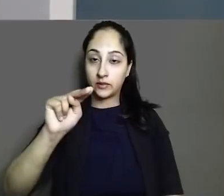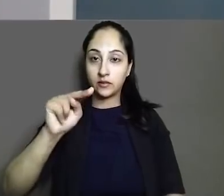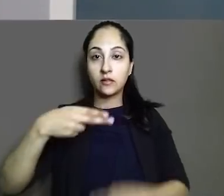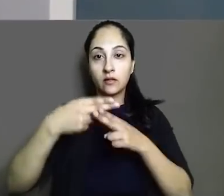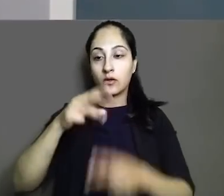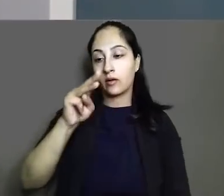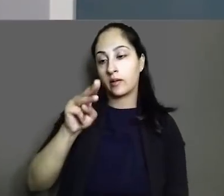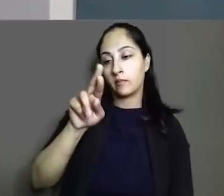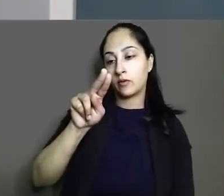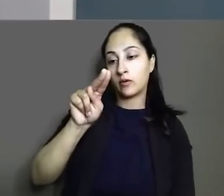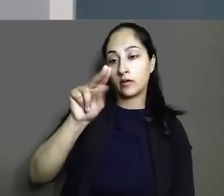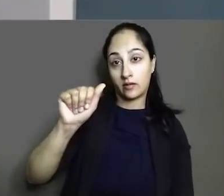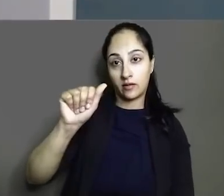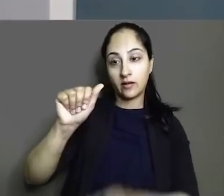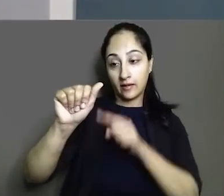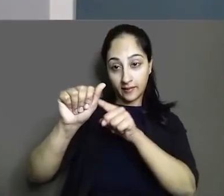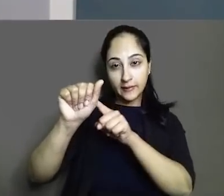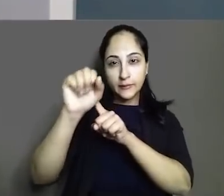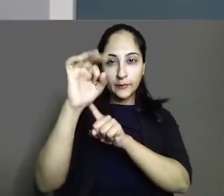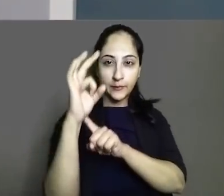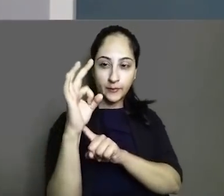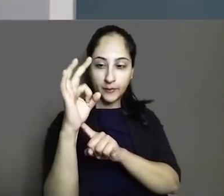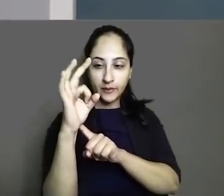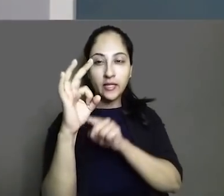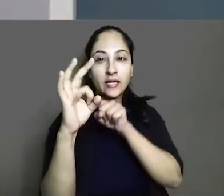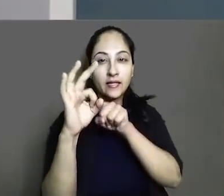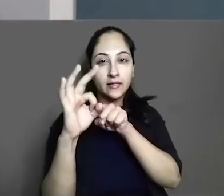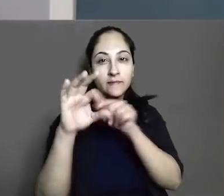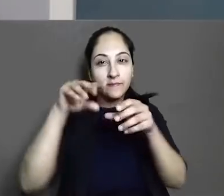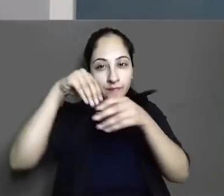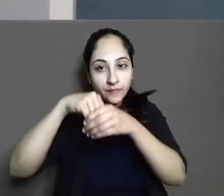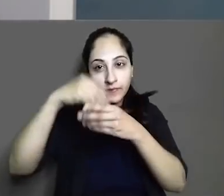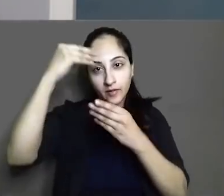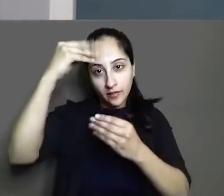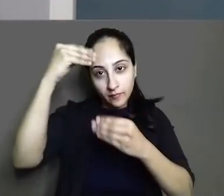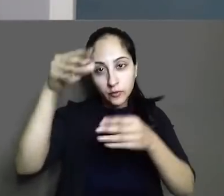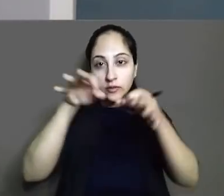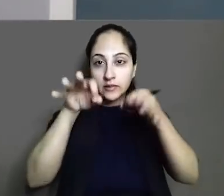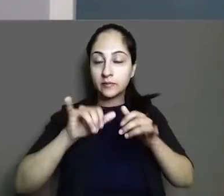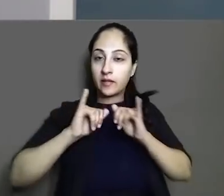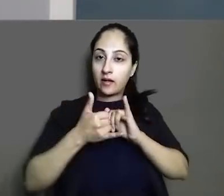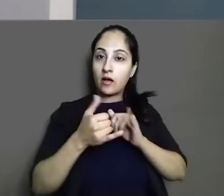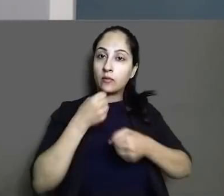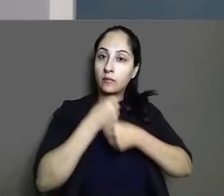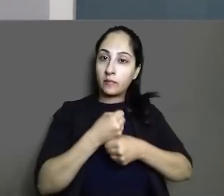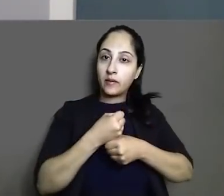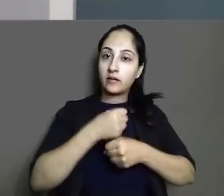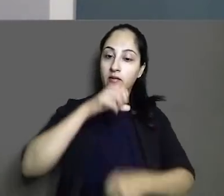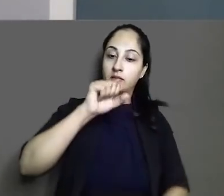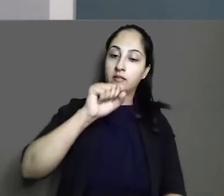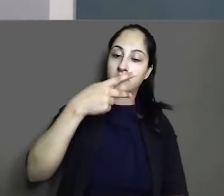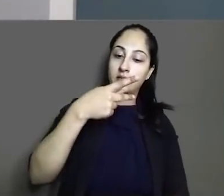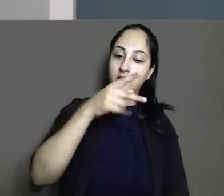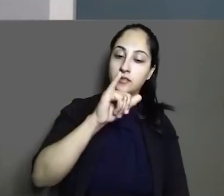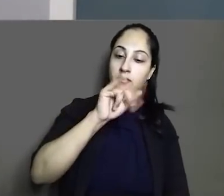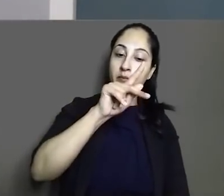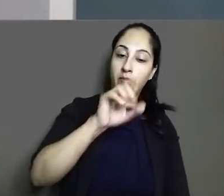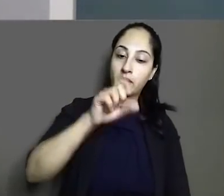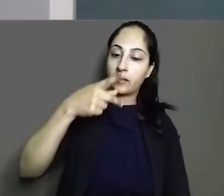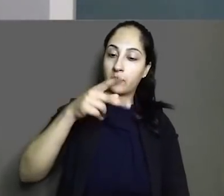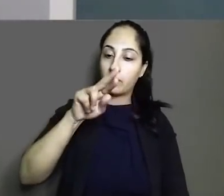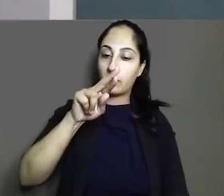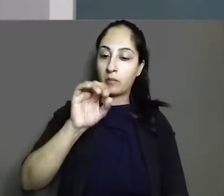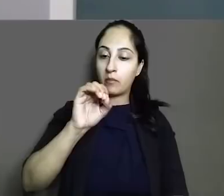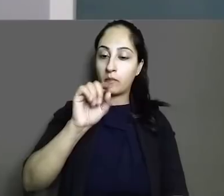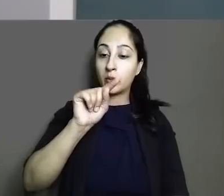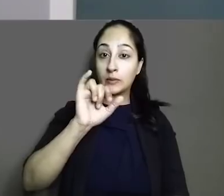spike proteins. And your immune system uses those proteins as practice questions to develop antibodies so